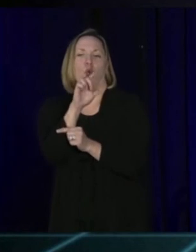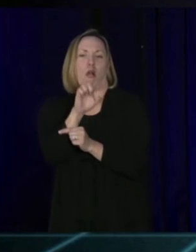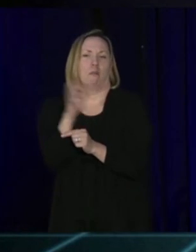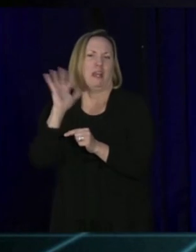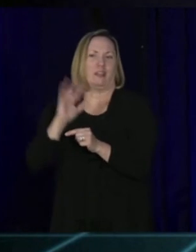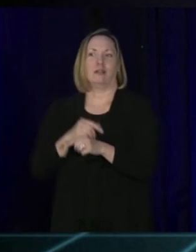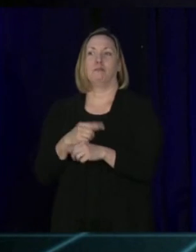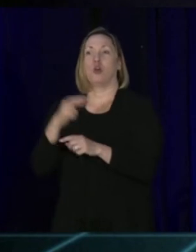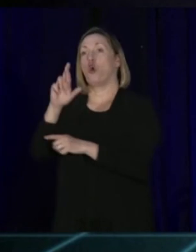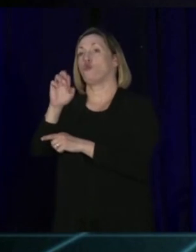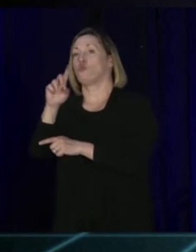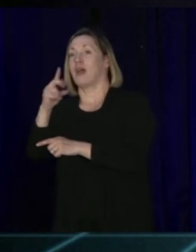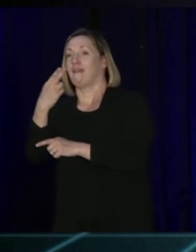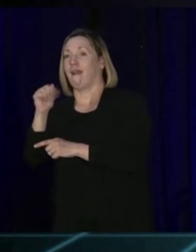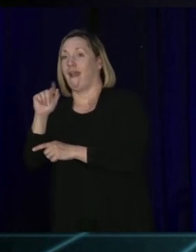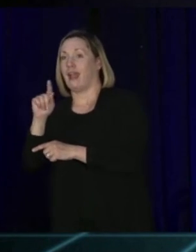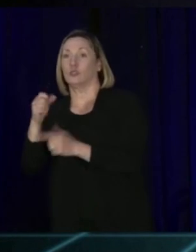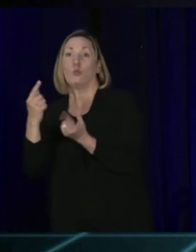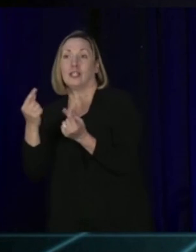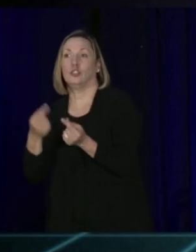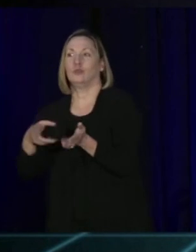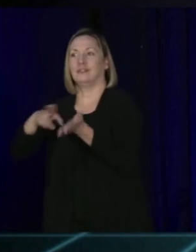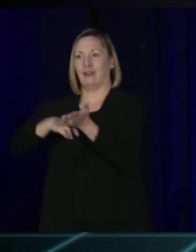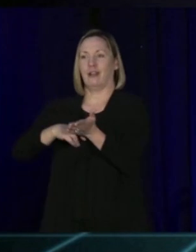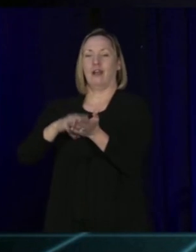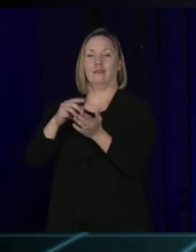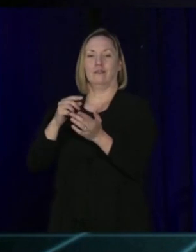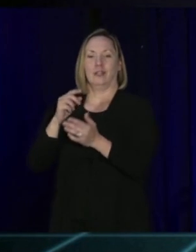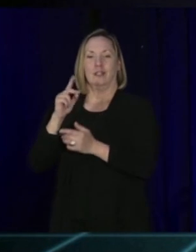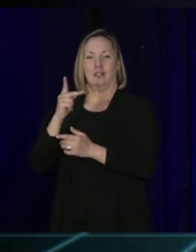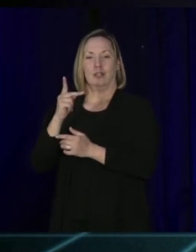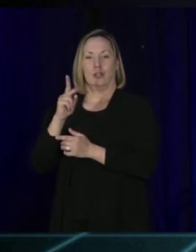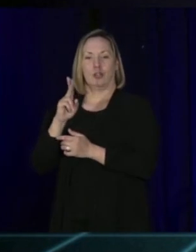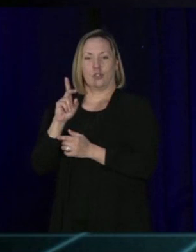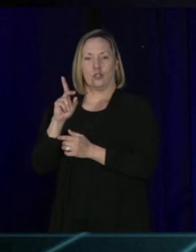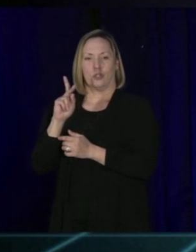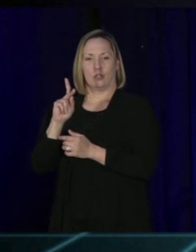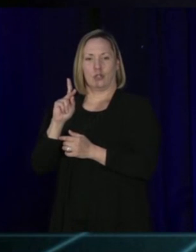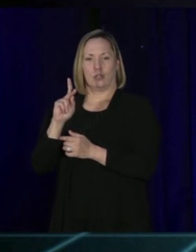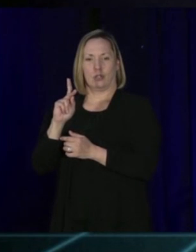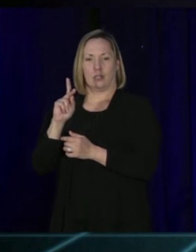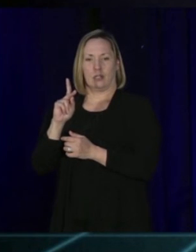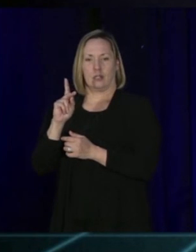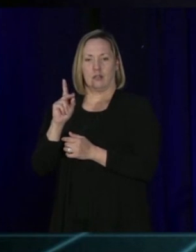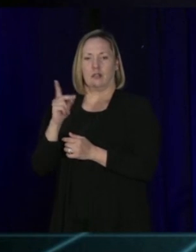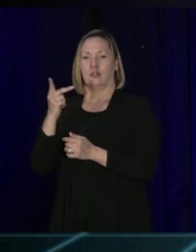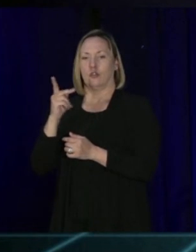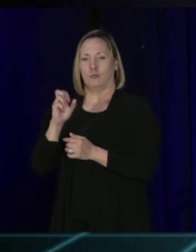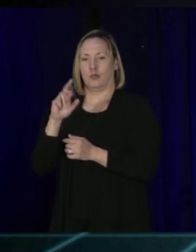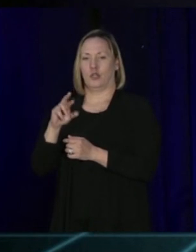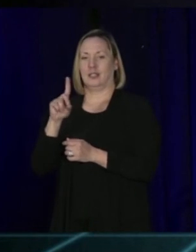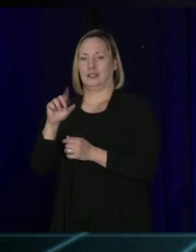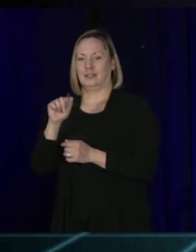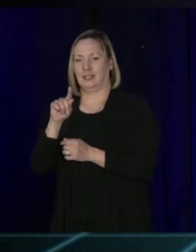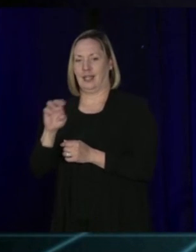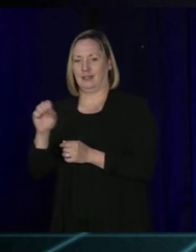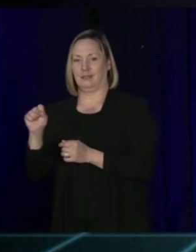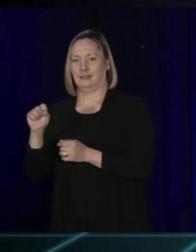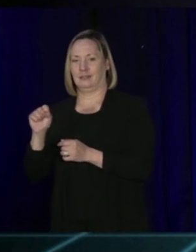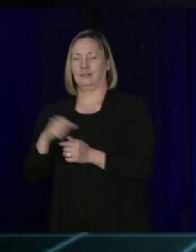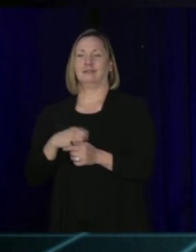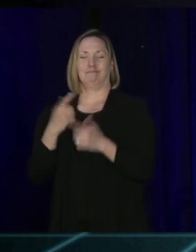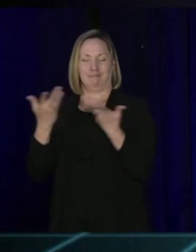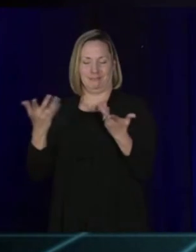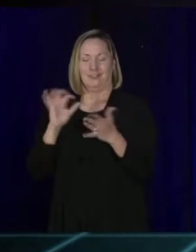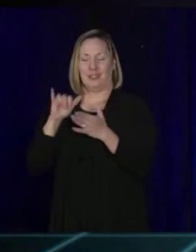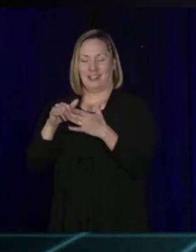Hat's sign-off of Kubernetes changed the entire industry and how we approach orchestration and at the time, containers. So I say that